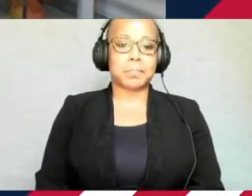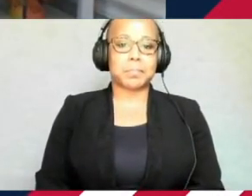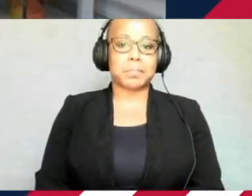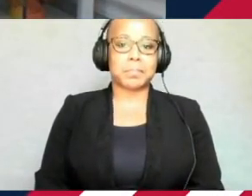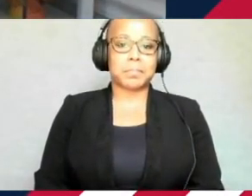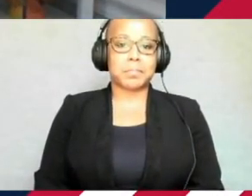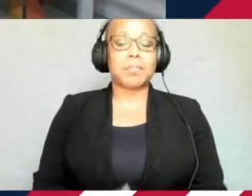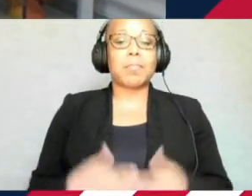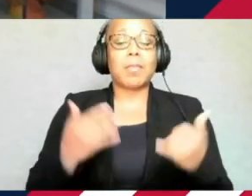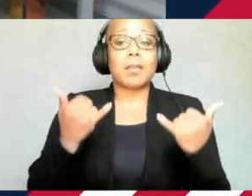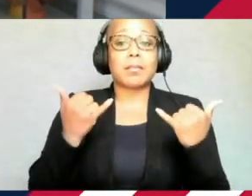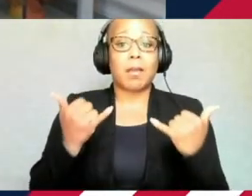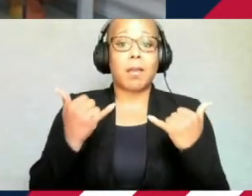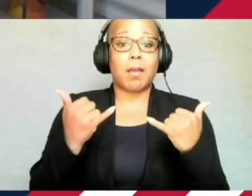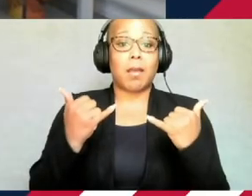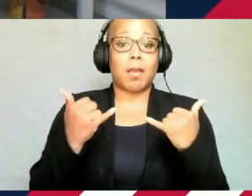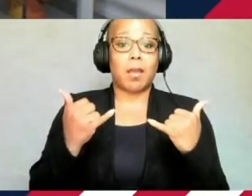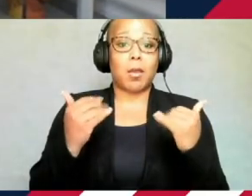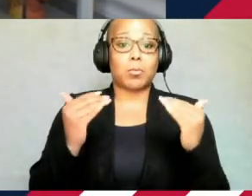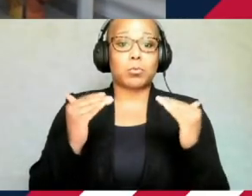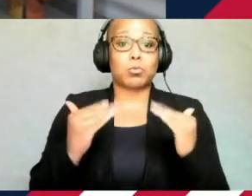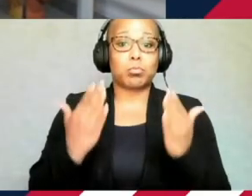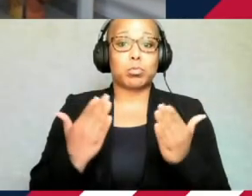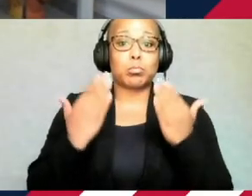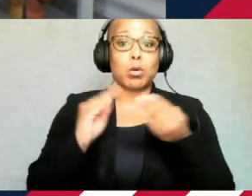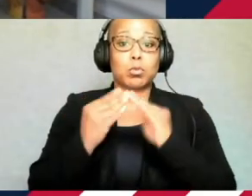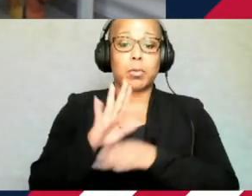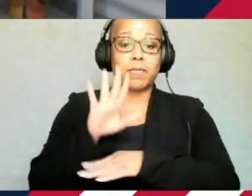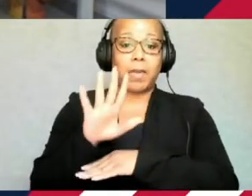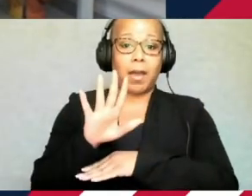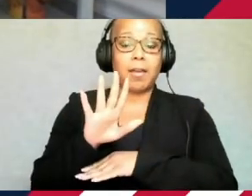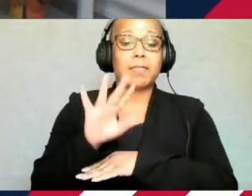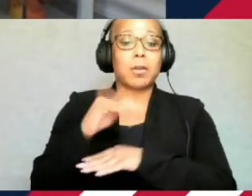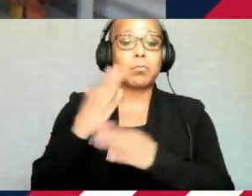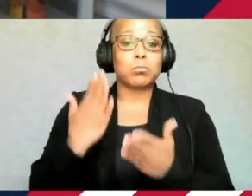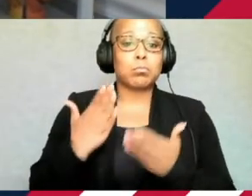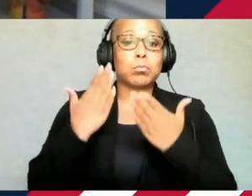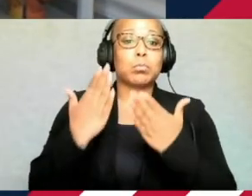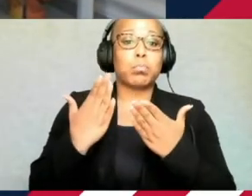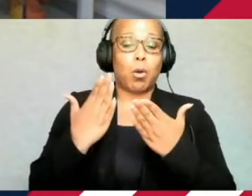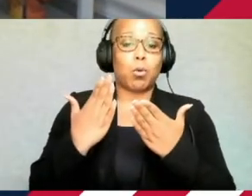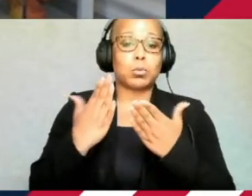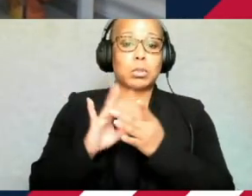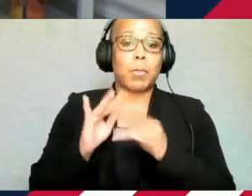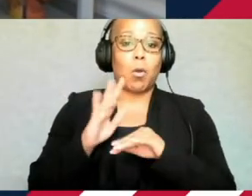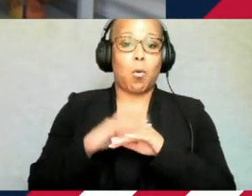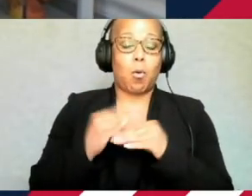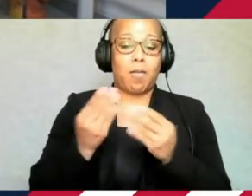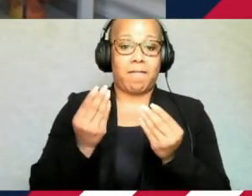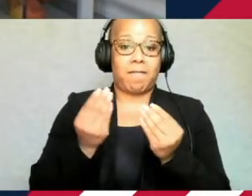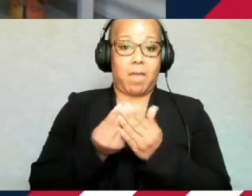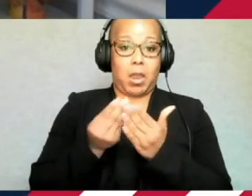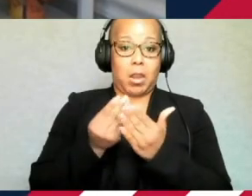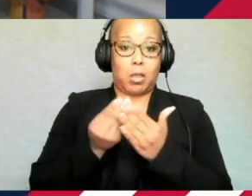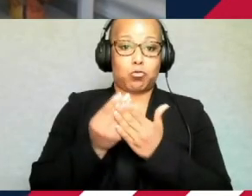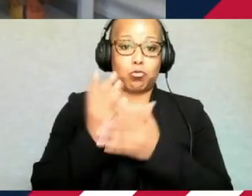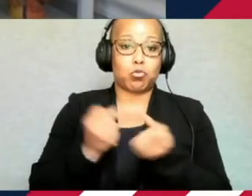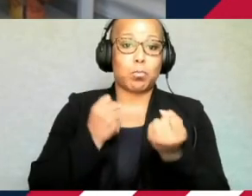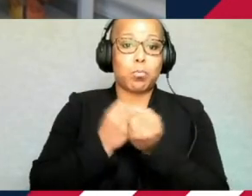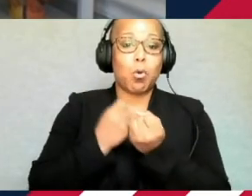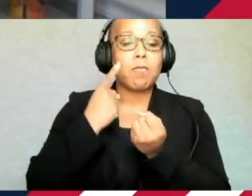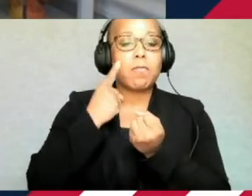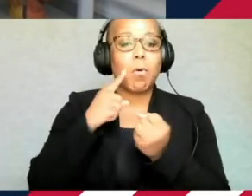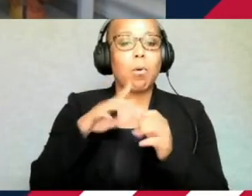We're now to proposal number 5, which is the proposed statement on financial support for